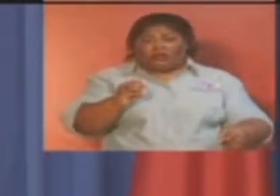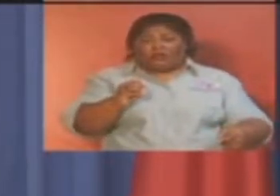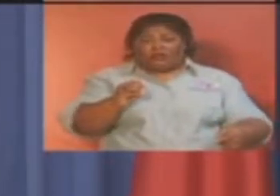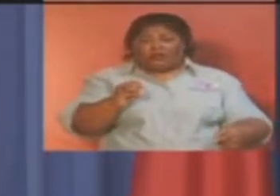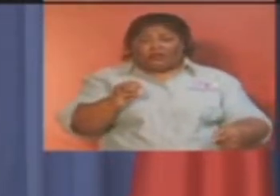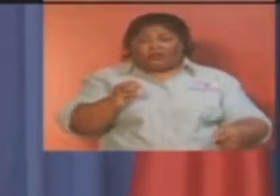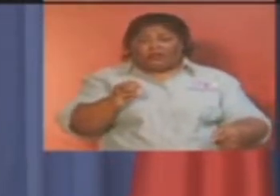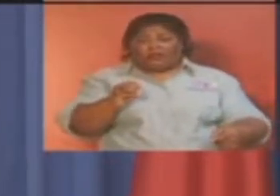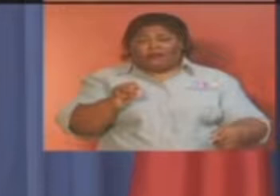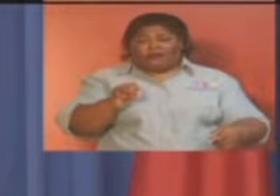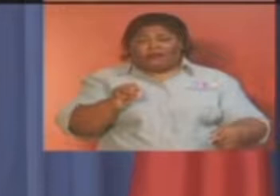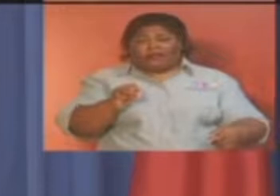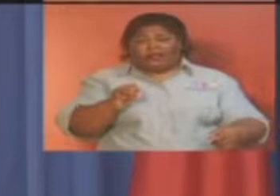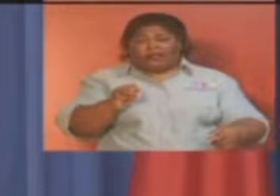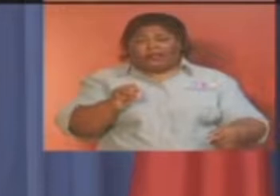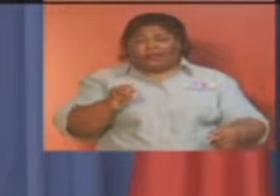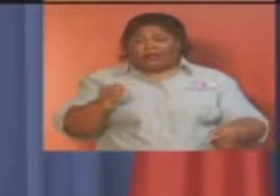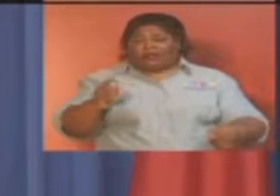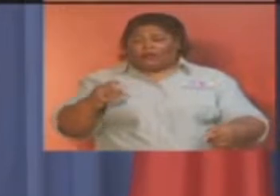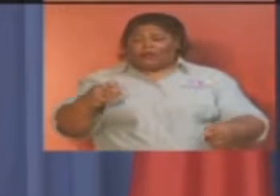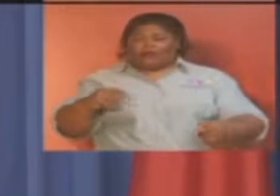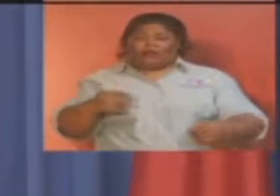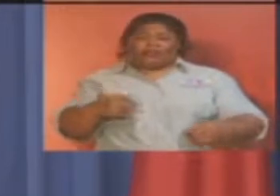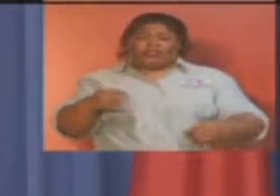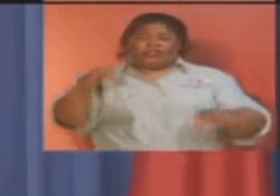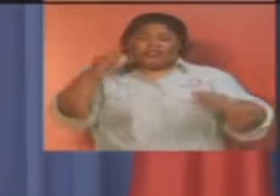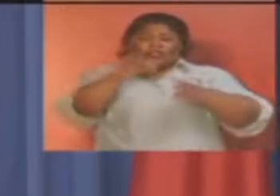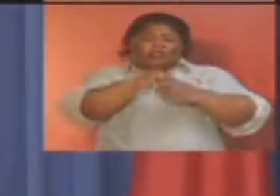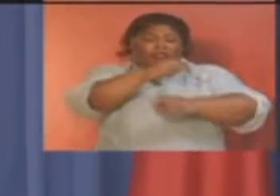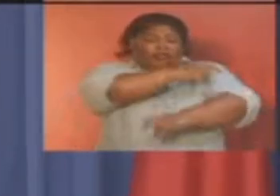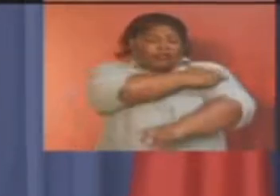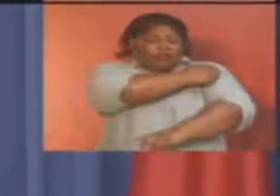coming in very ill.